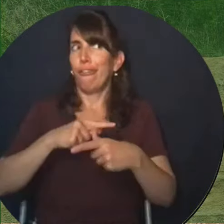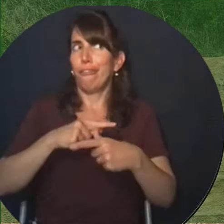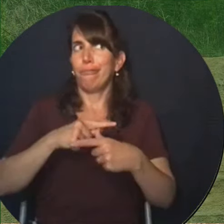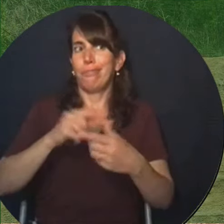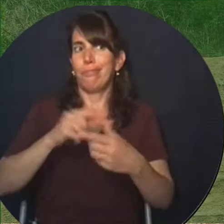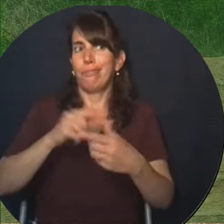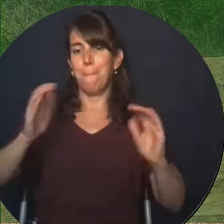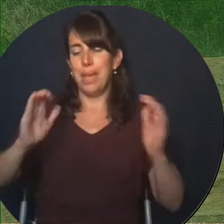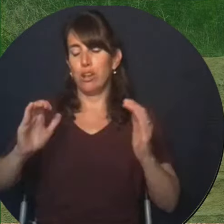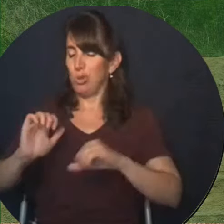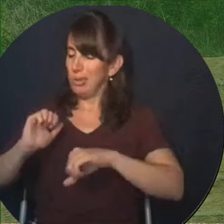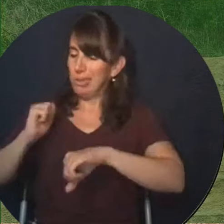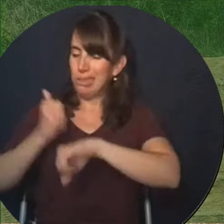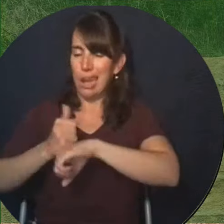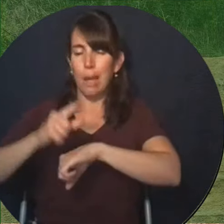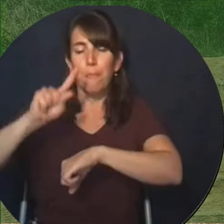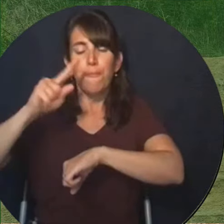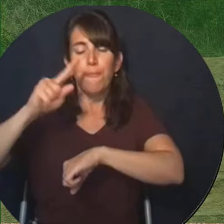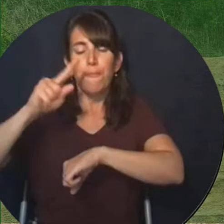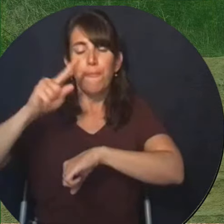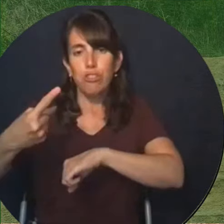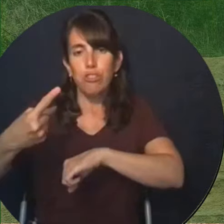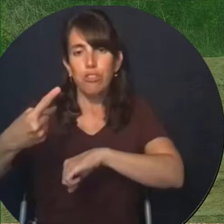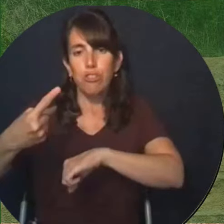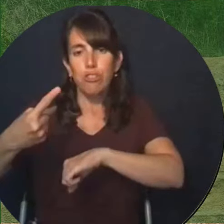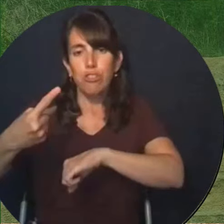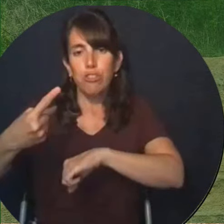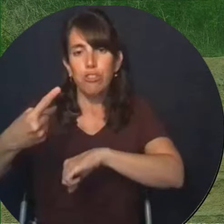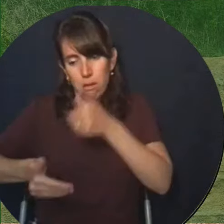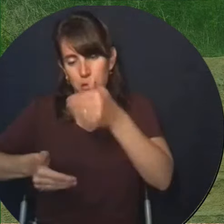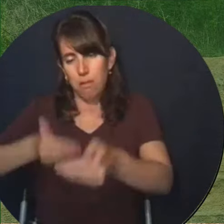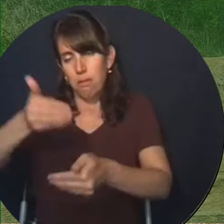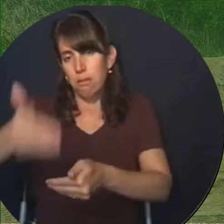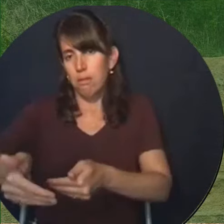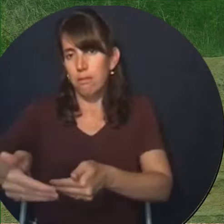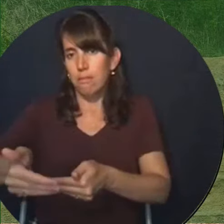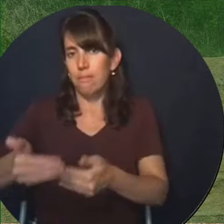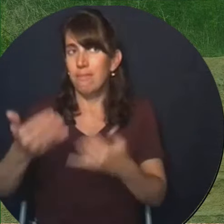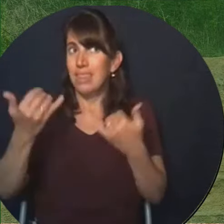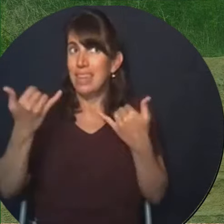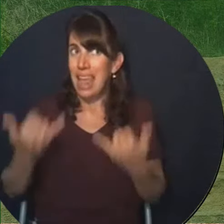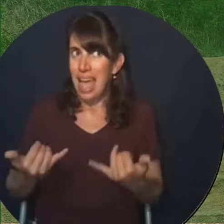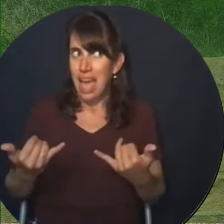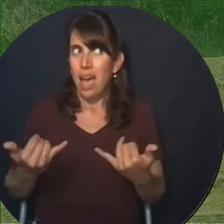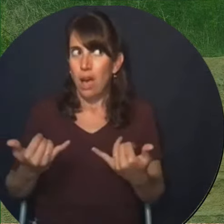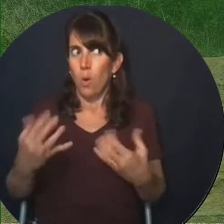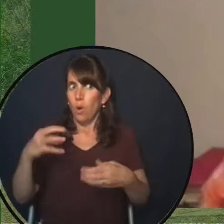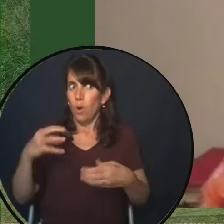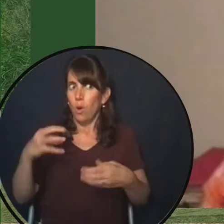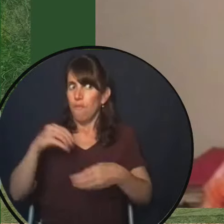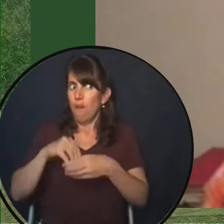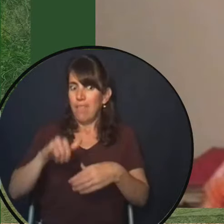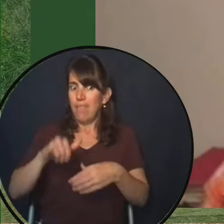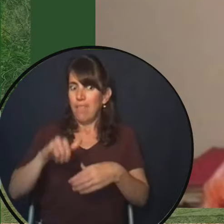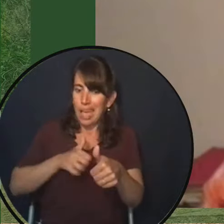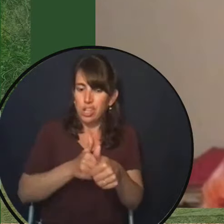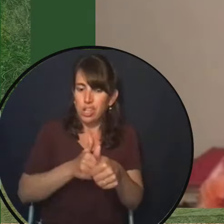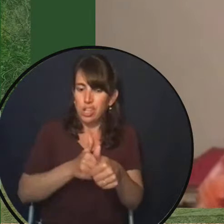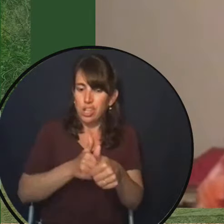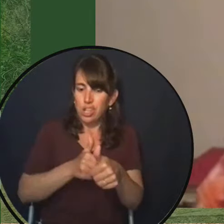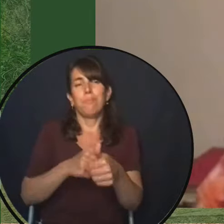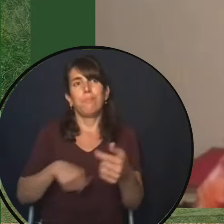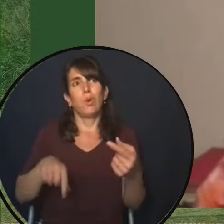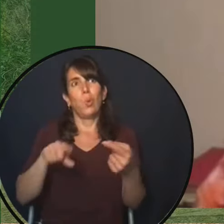org. It's something that we're struggling through right now as we face the prospect of a lawsuit. Because we also face the prospect of an